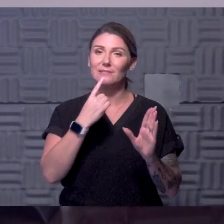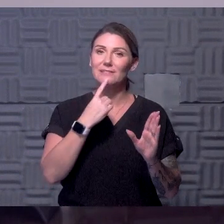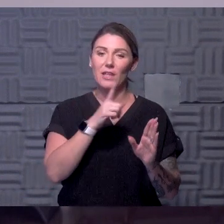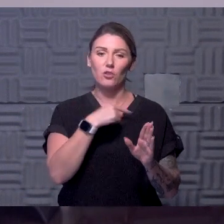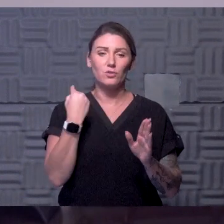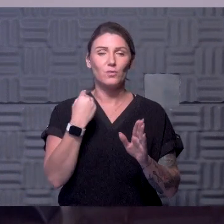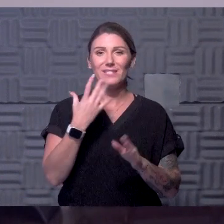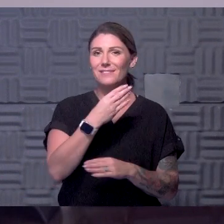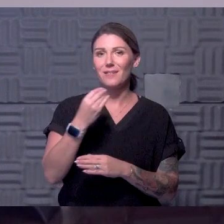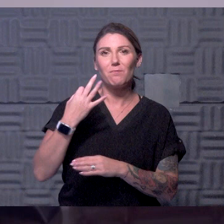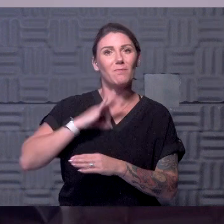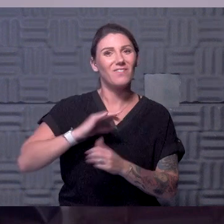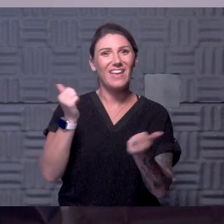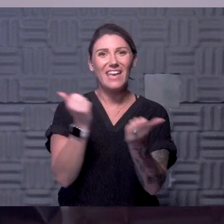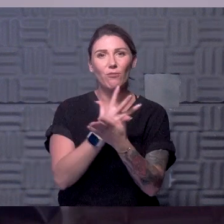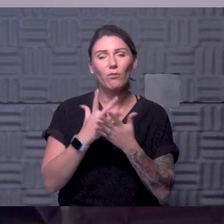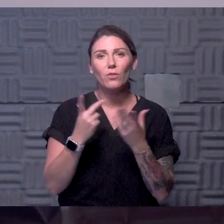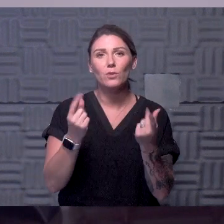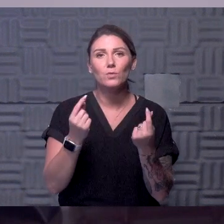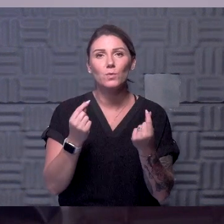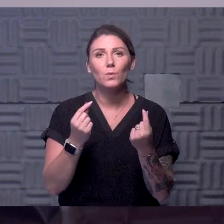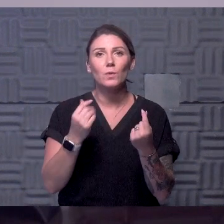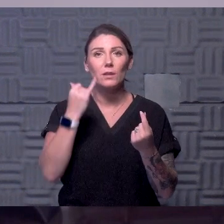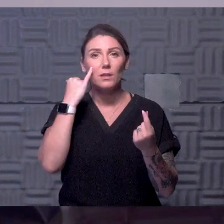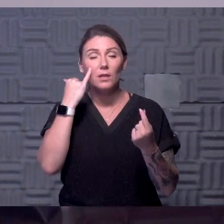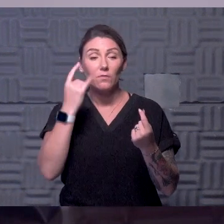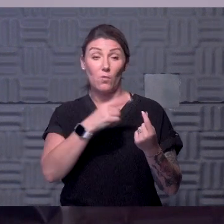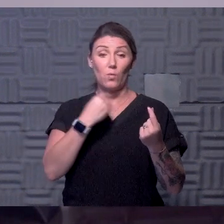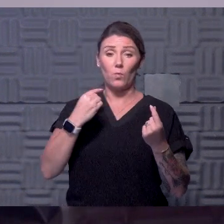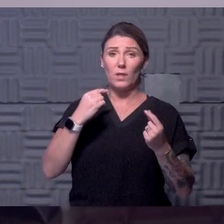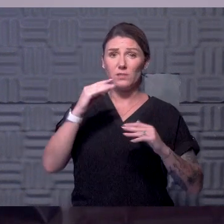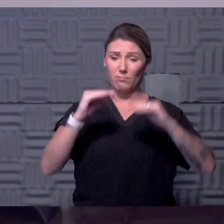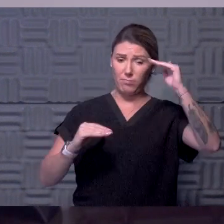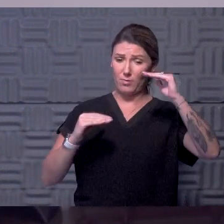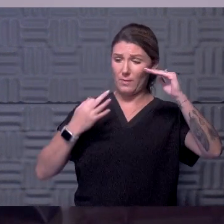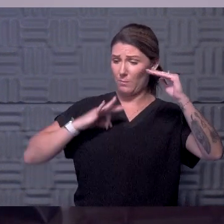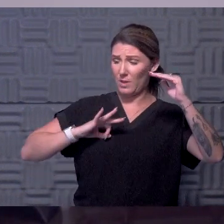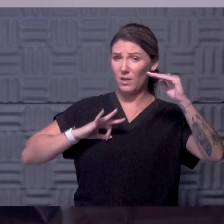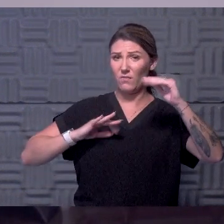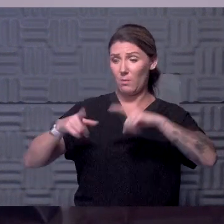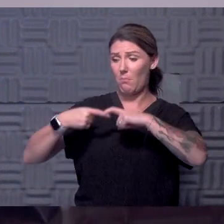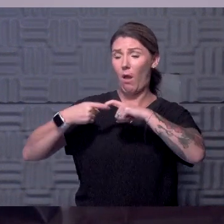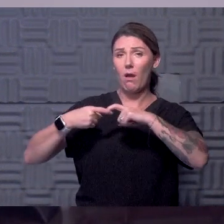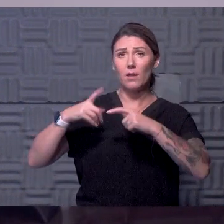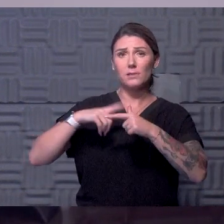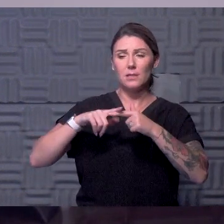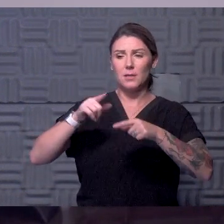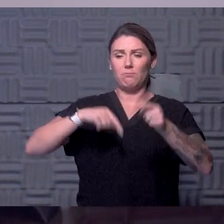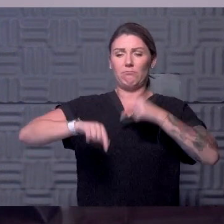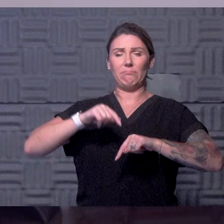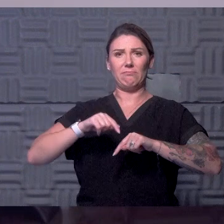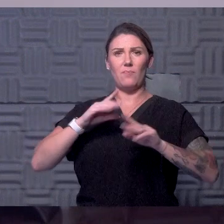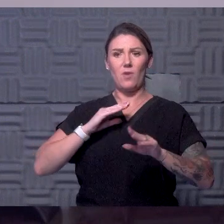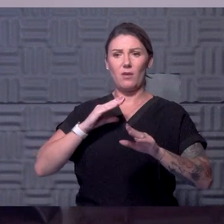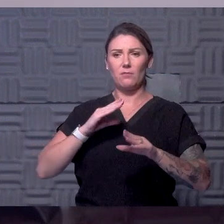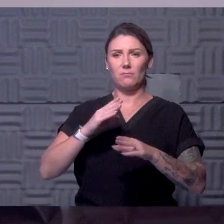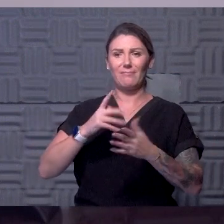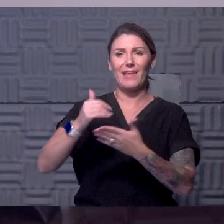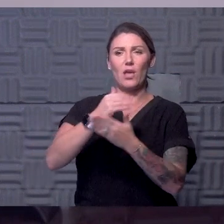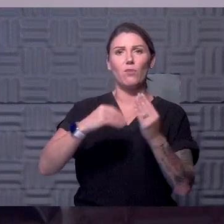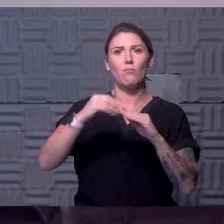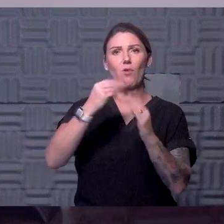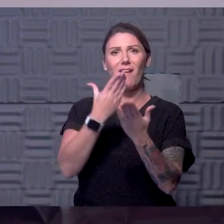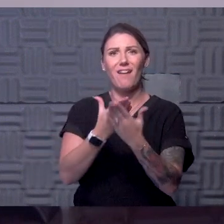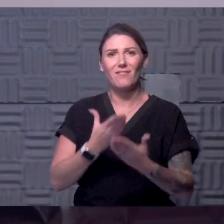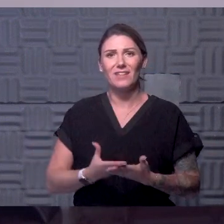benefit to everything we do. If the risk outweighs the benefit, we pause, we really step back, we get more evidence, and we then move on